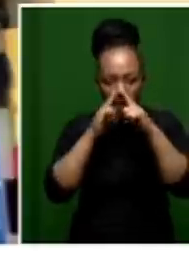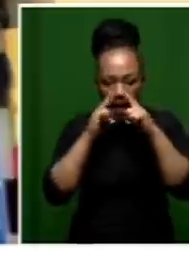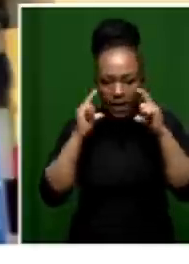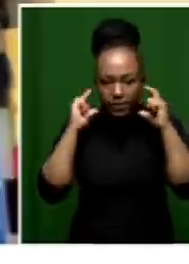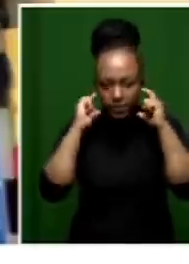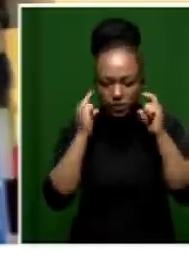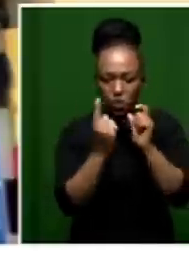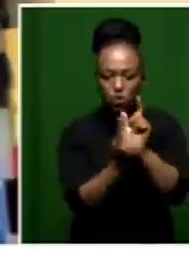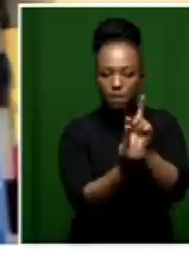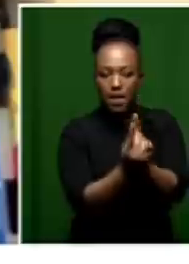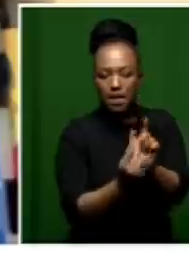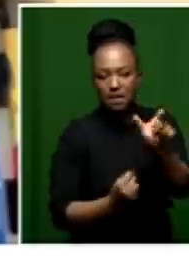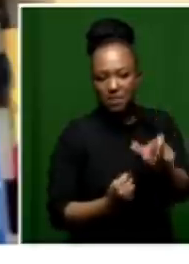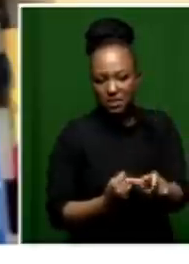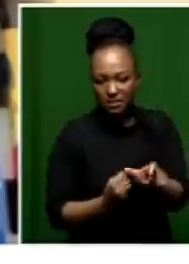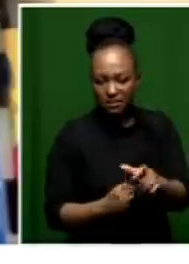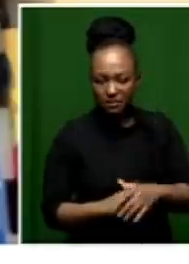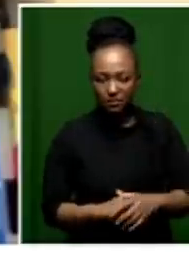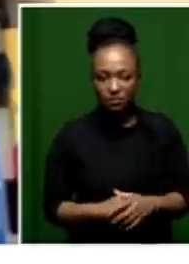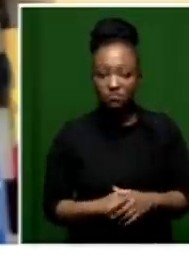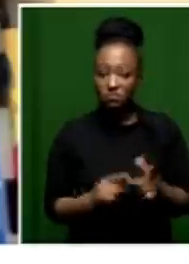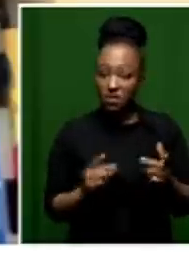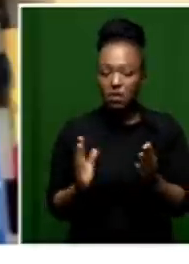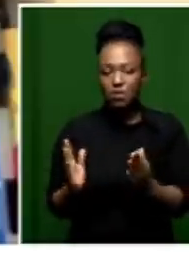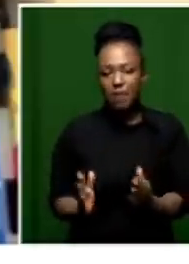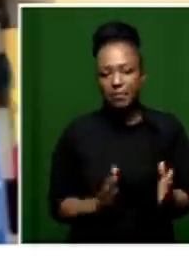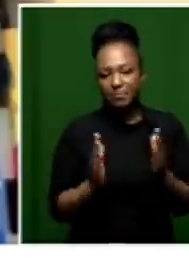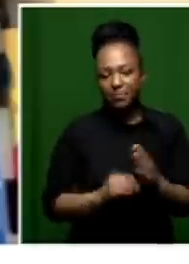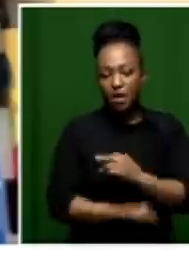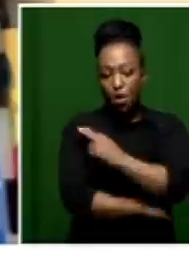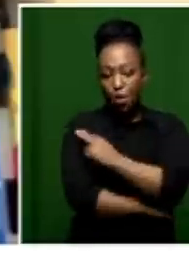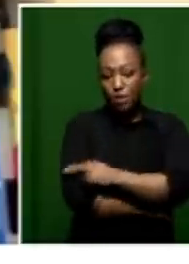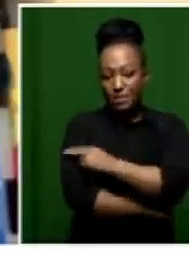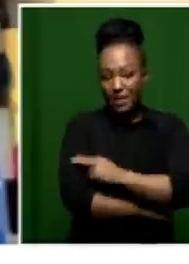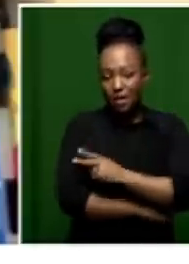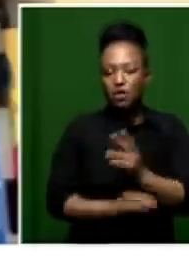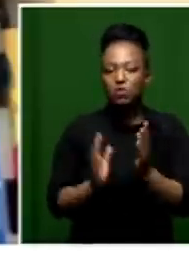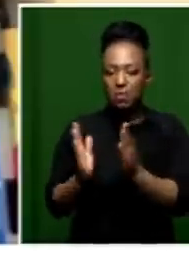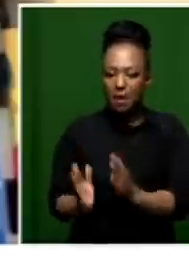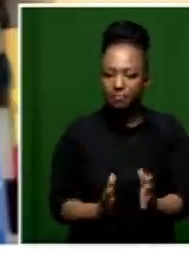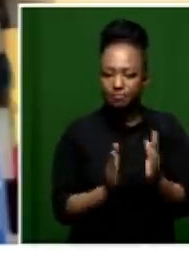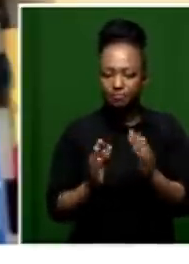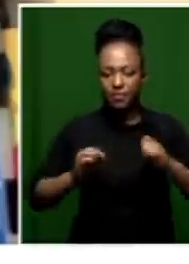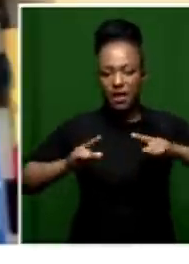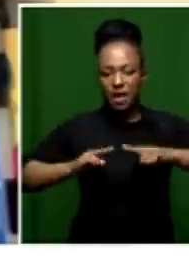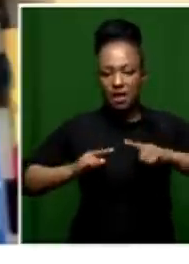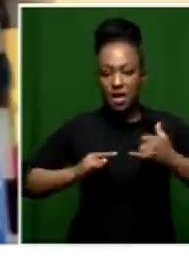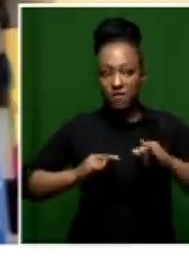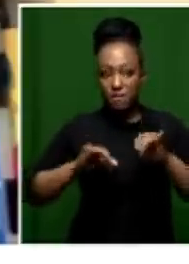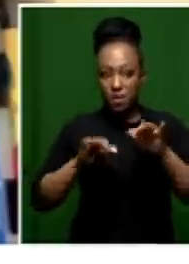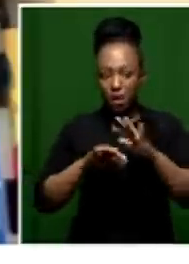someone. Yeah. And then prepare the hospitals in case the surge of hospitalized